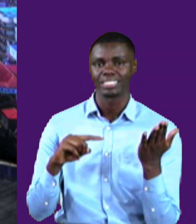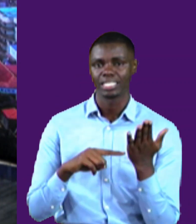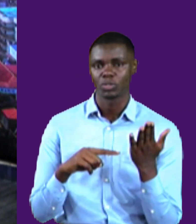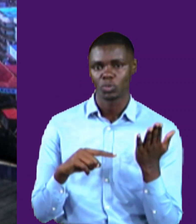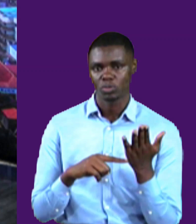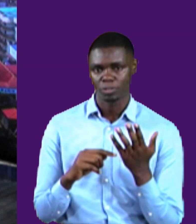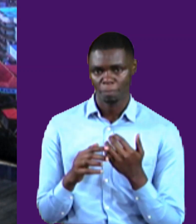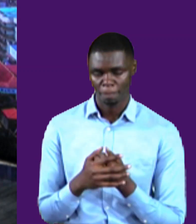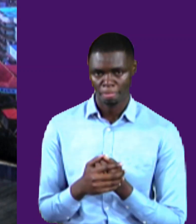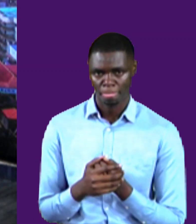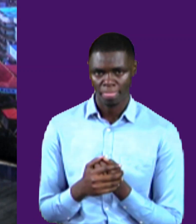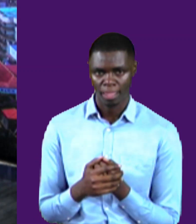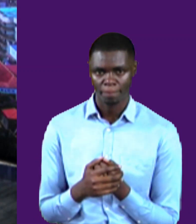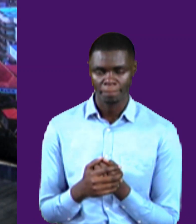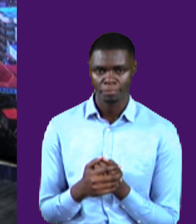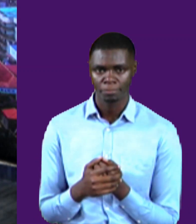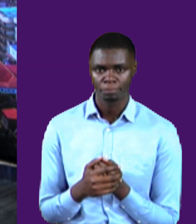technology.